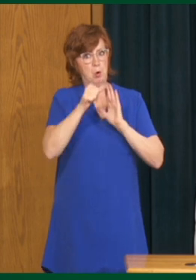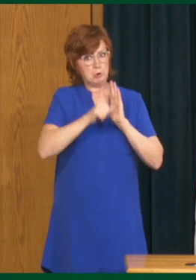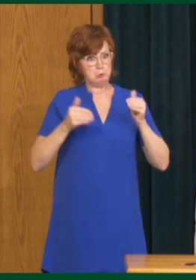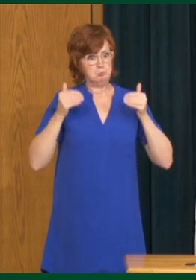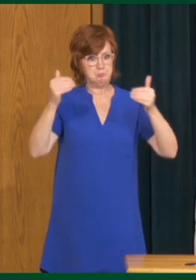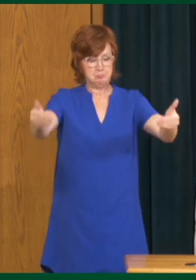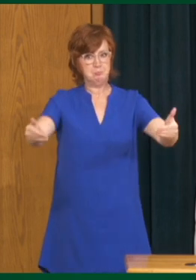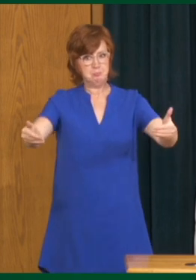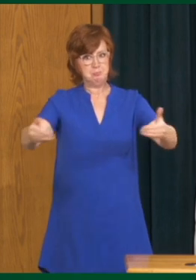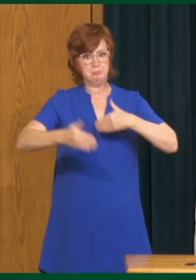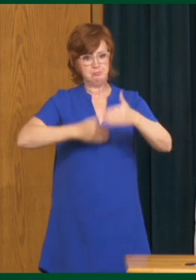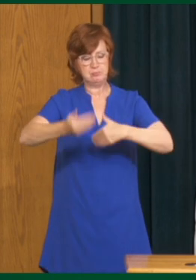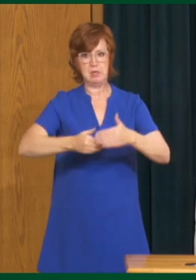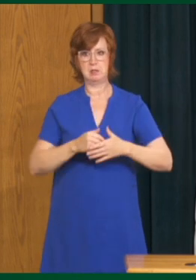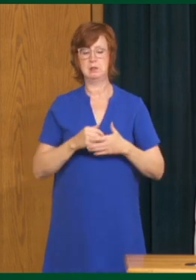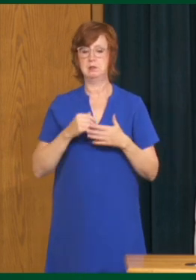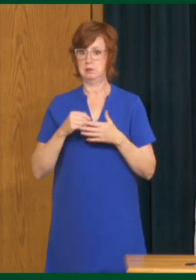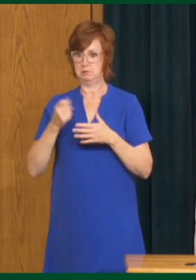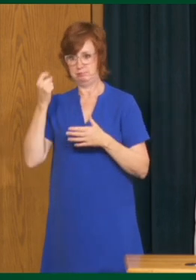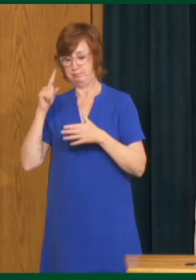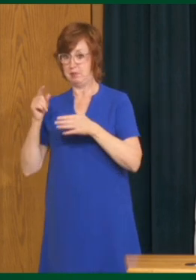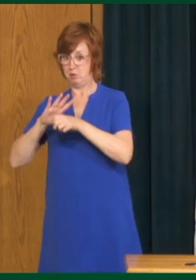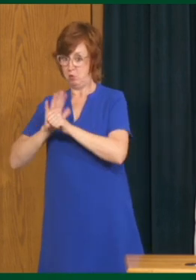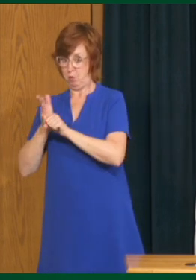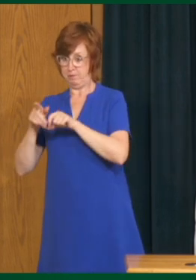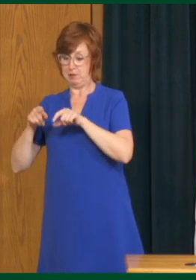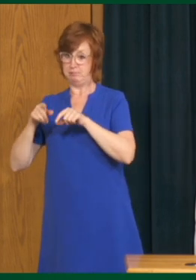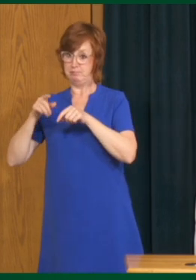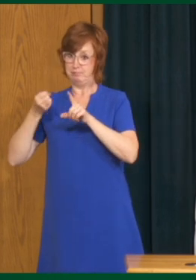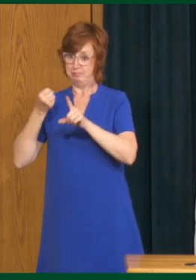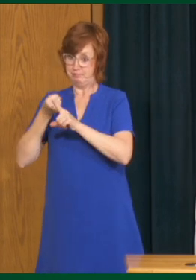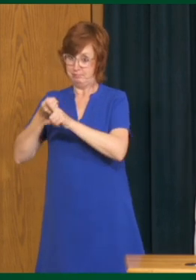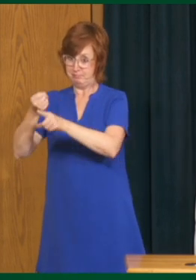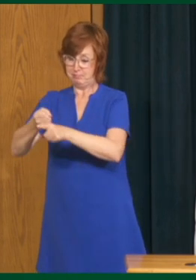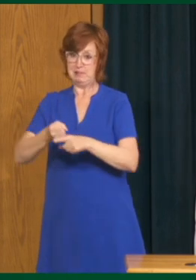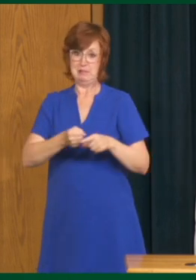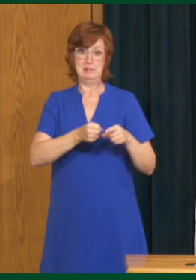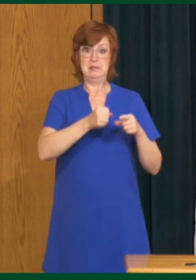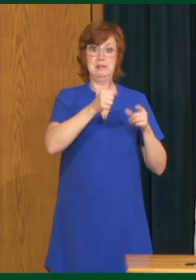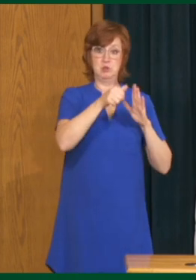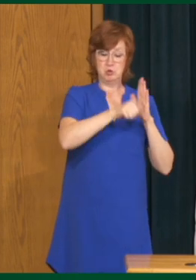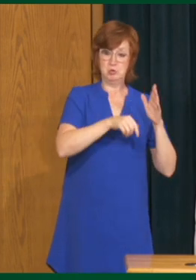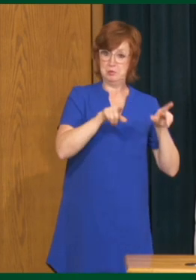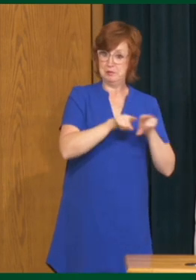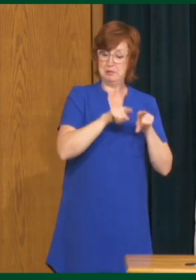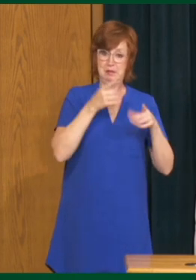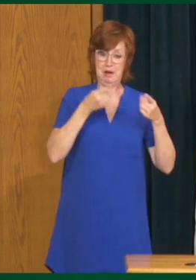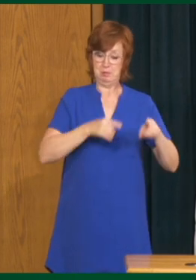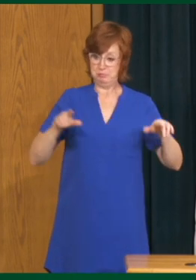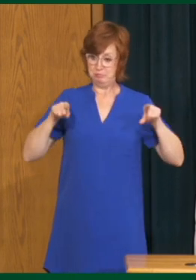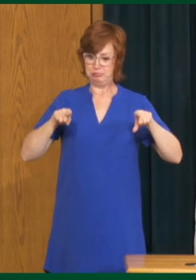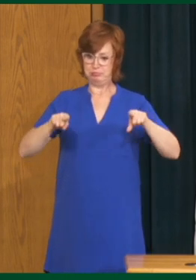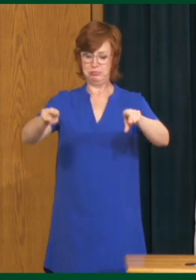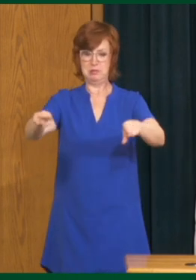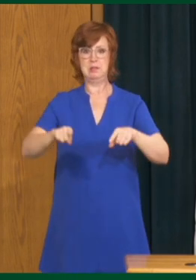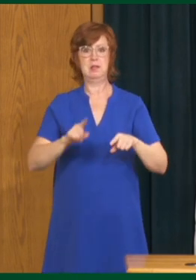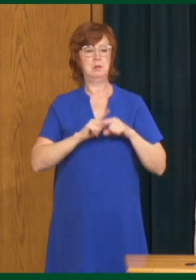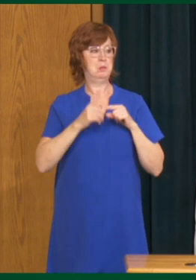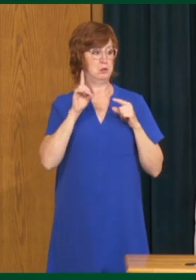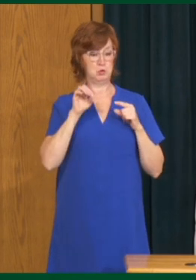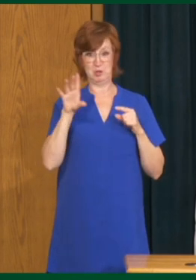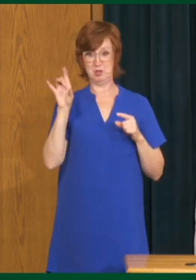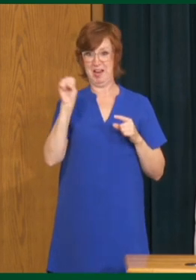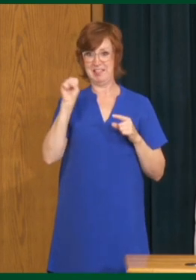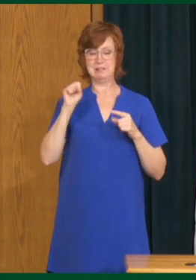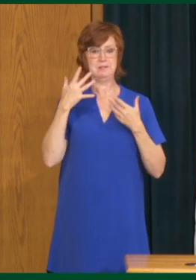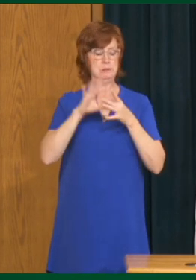our response to the COVID-19 pandemic. As Dr. Shahab continues to say many times, that this is less of a sprint and more of a marathon,